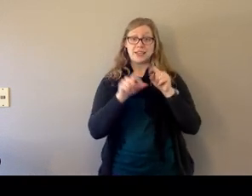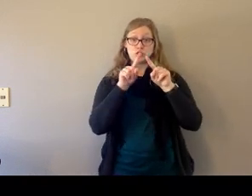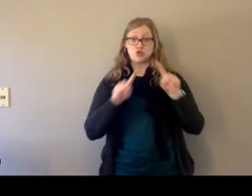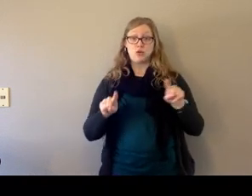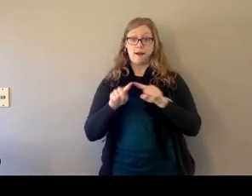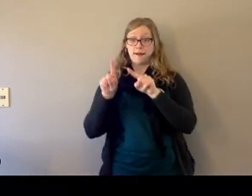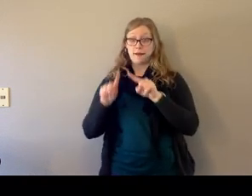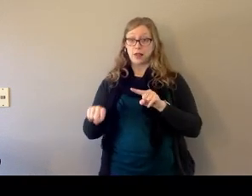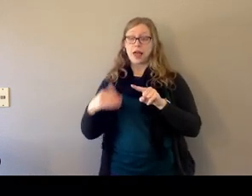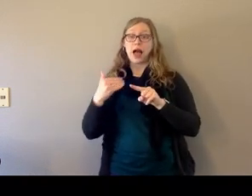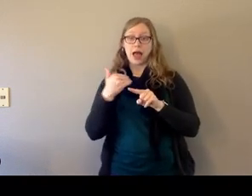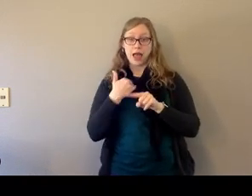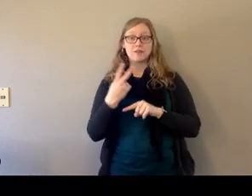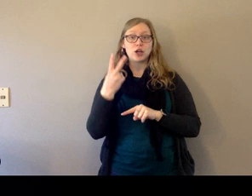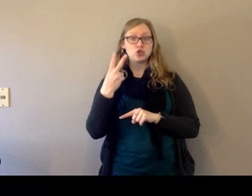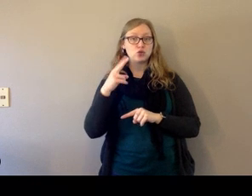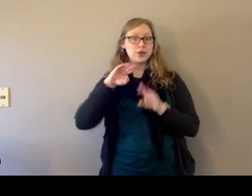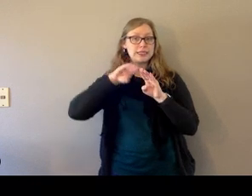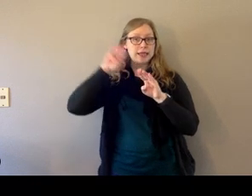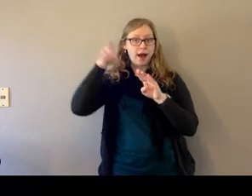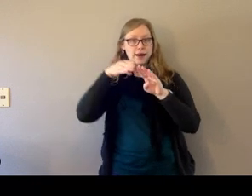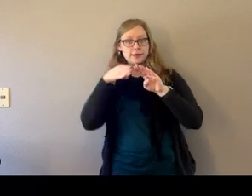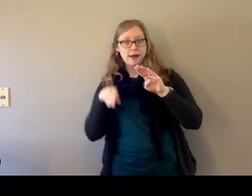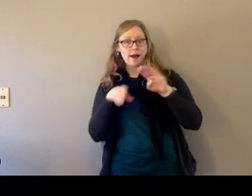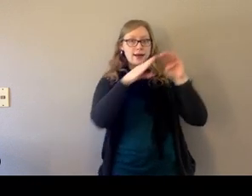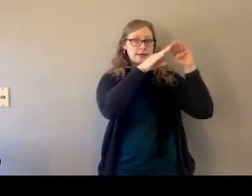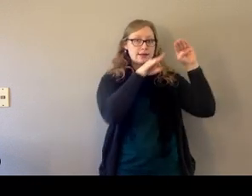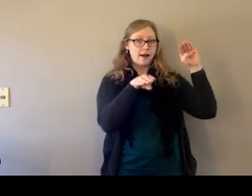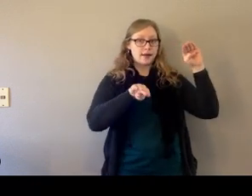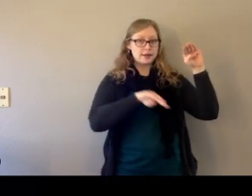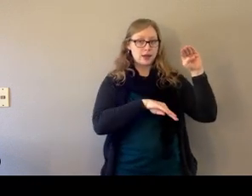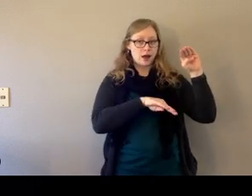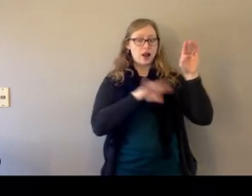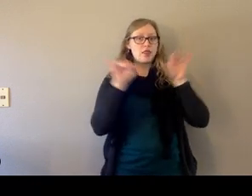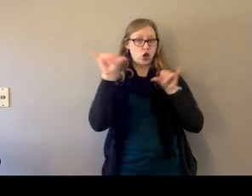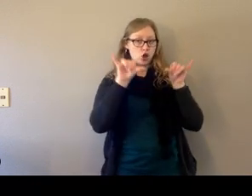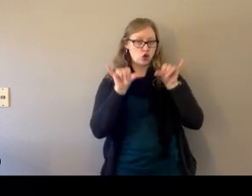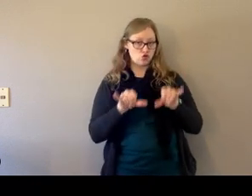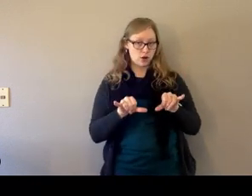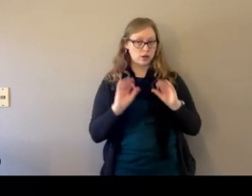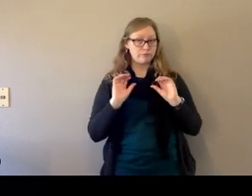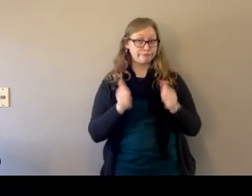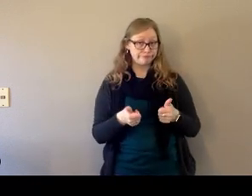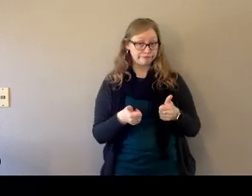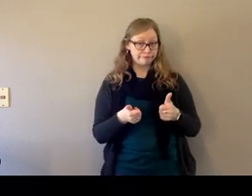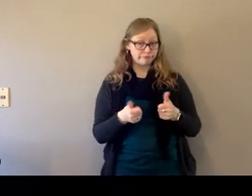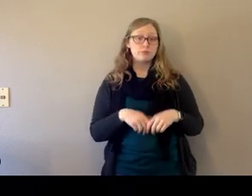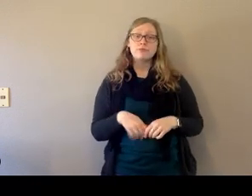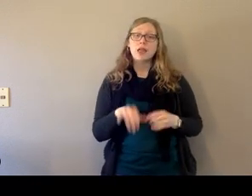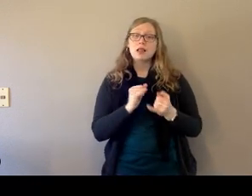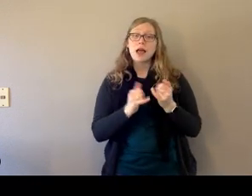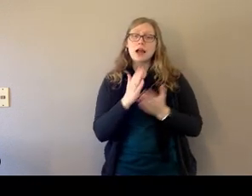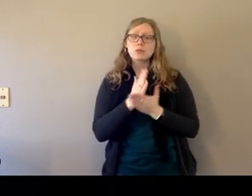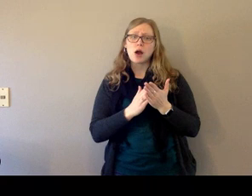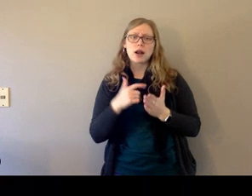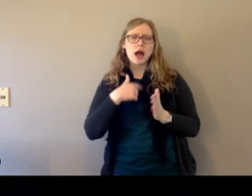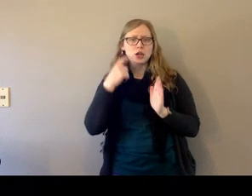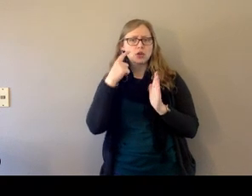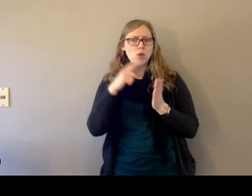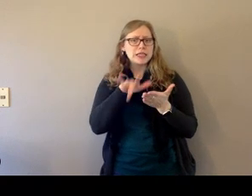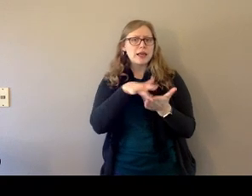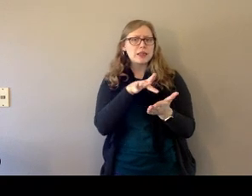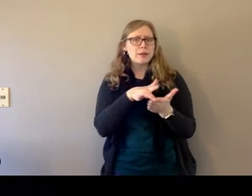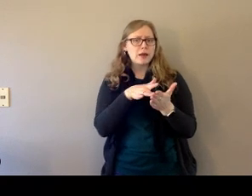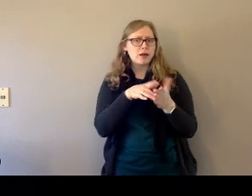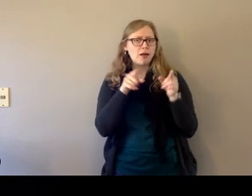other triangle. The last bit is I notice that this angle pair